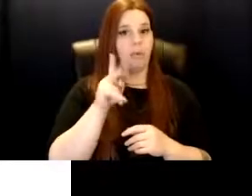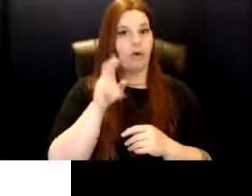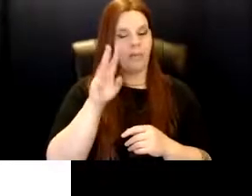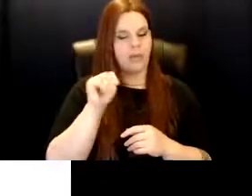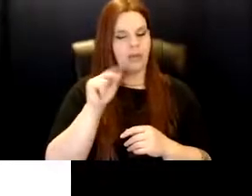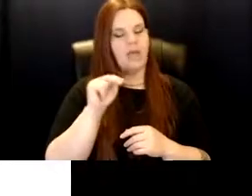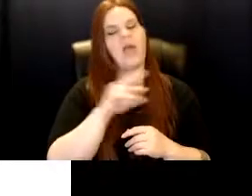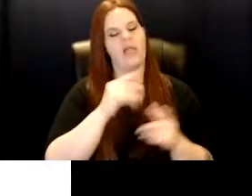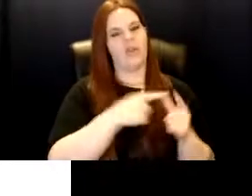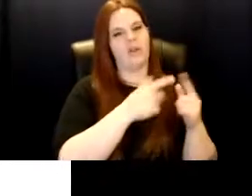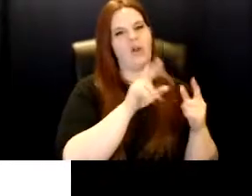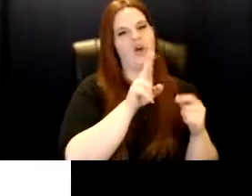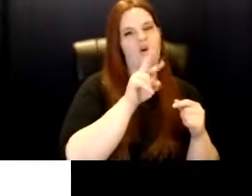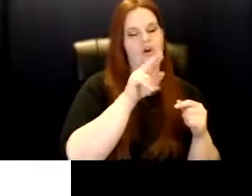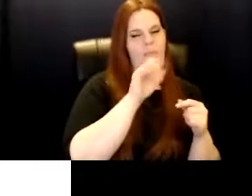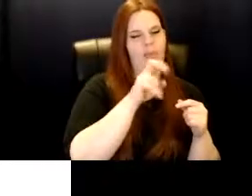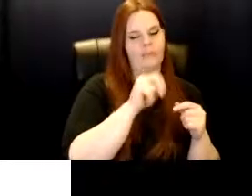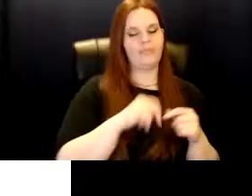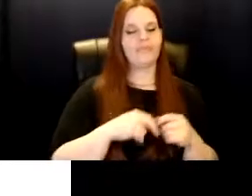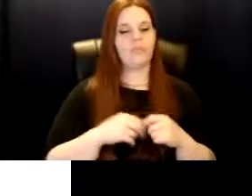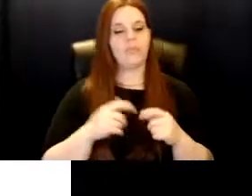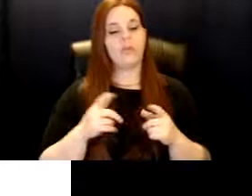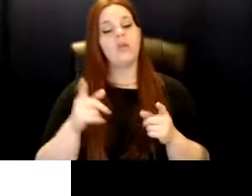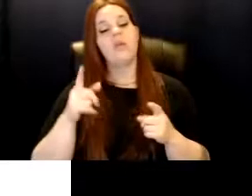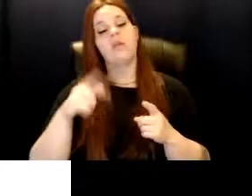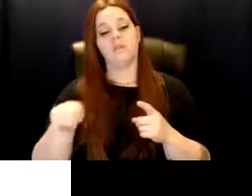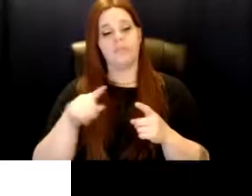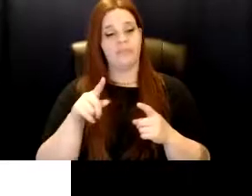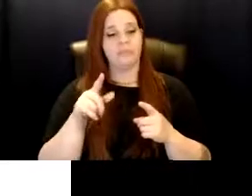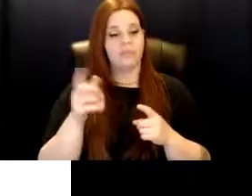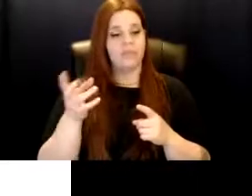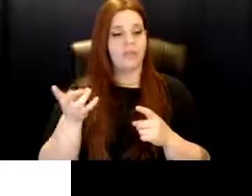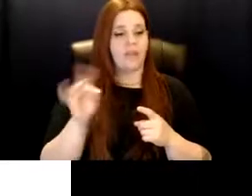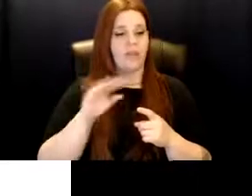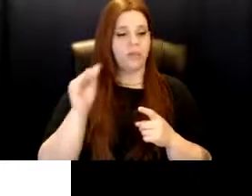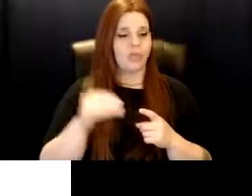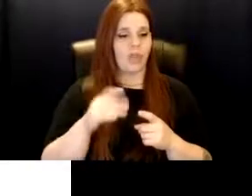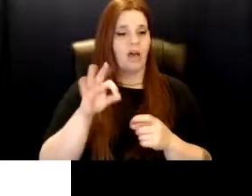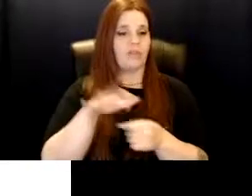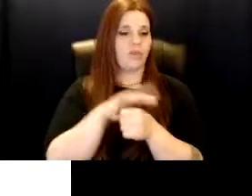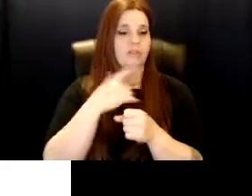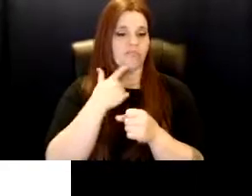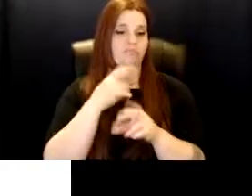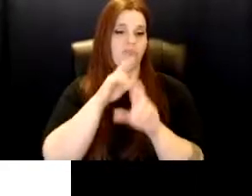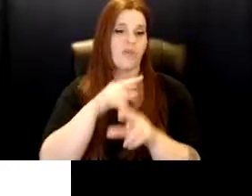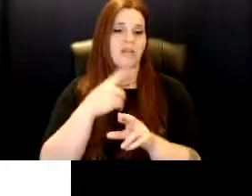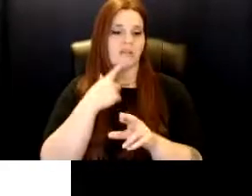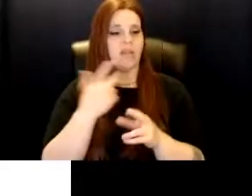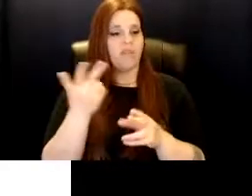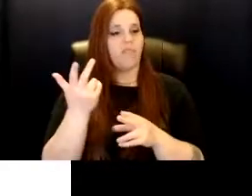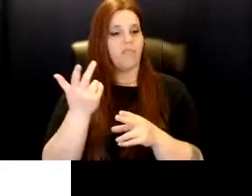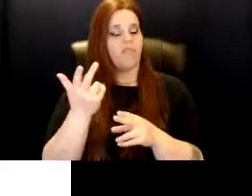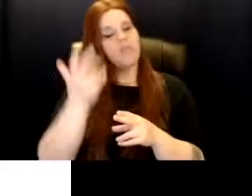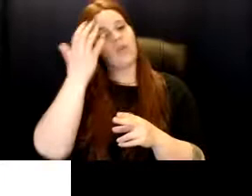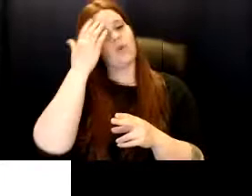78% of the jurisdictions responded they had used the ADA Center, and 78% had responded they were aware of the ADA Center. That